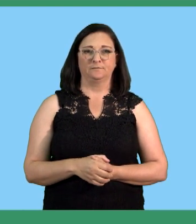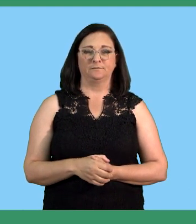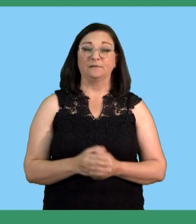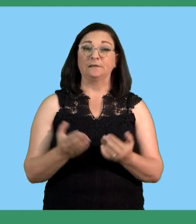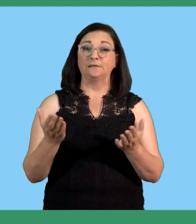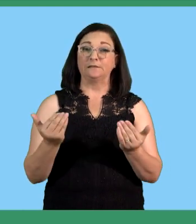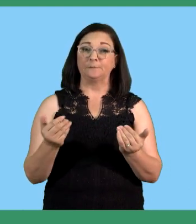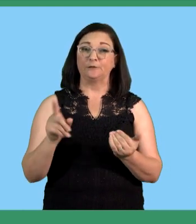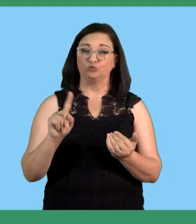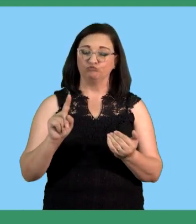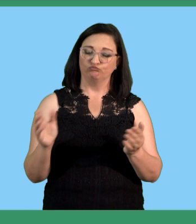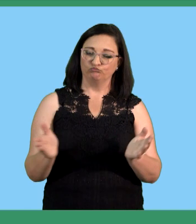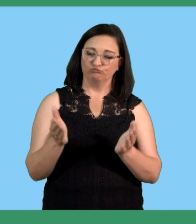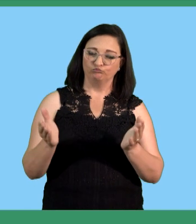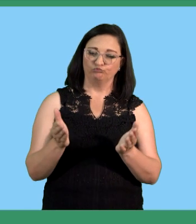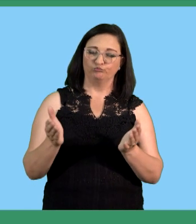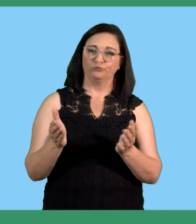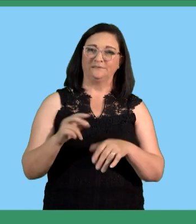300 rand